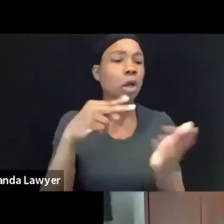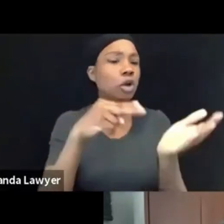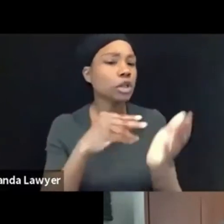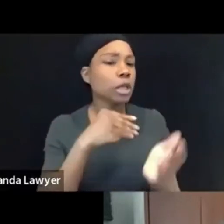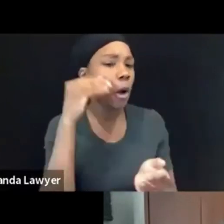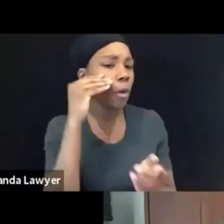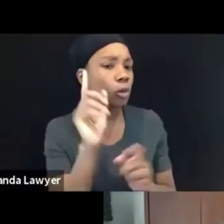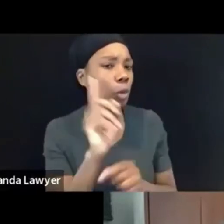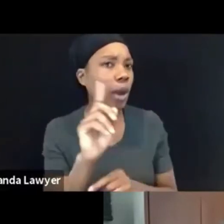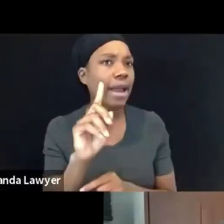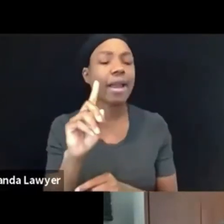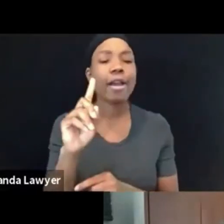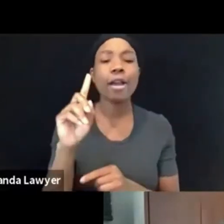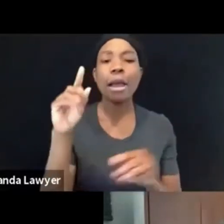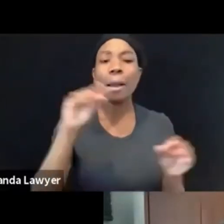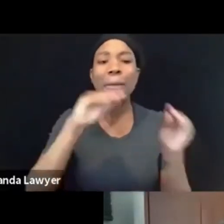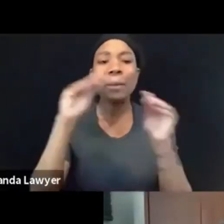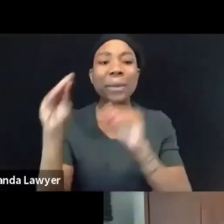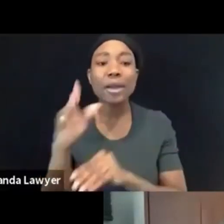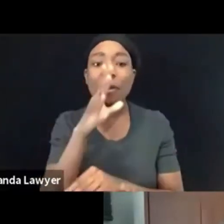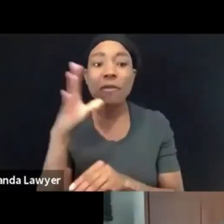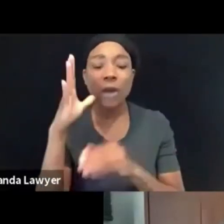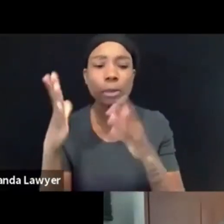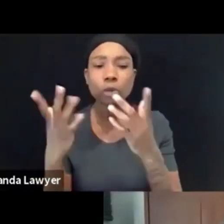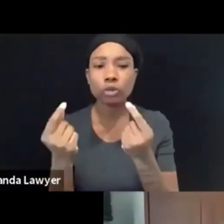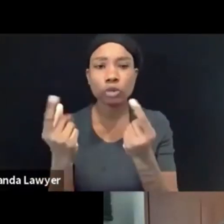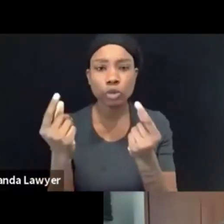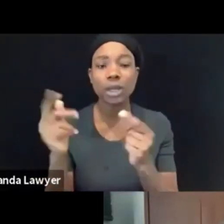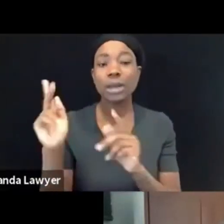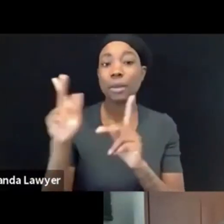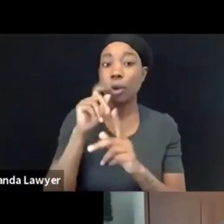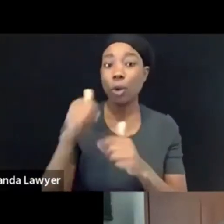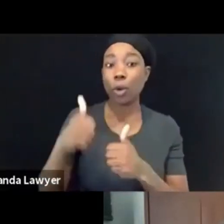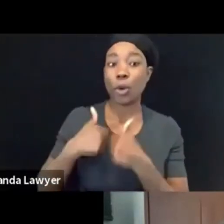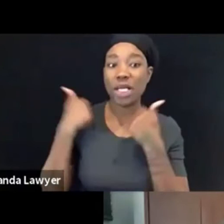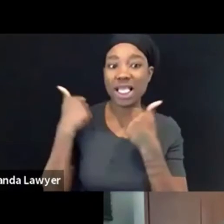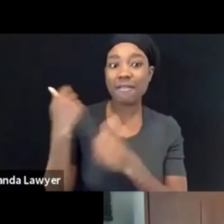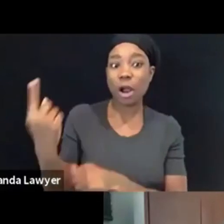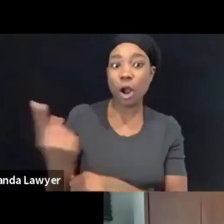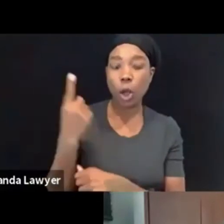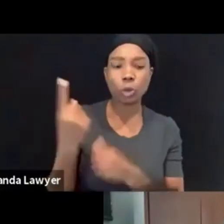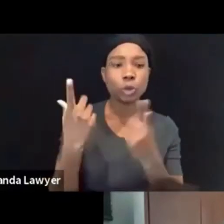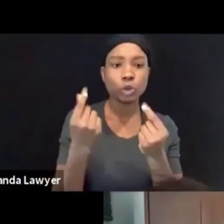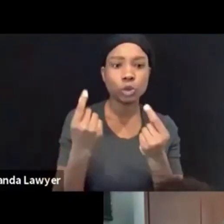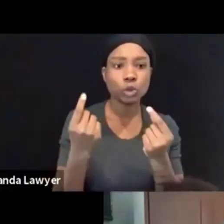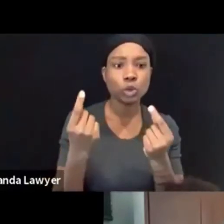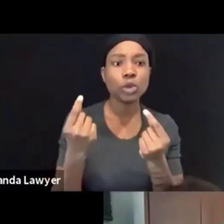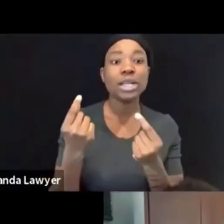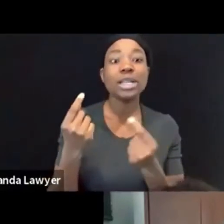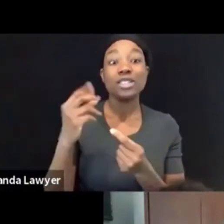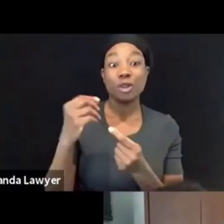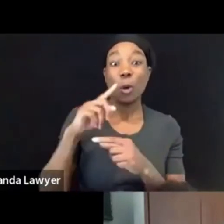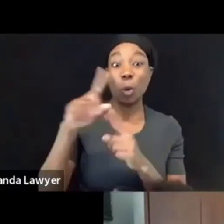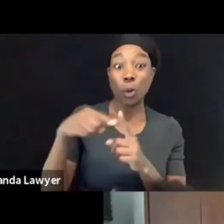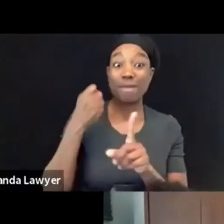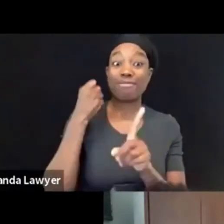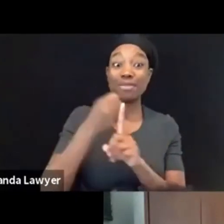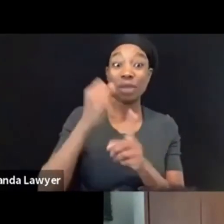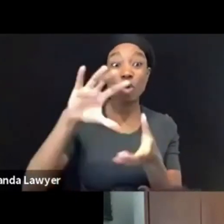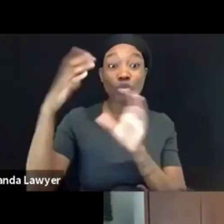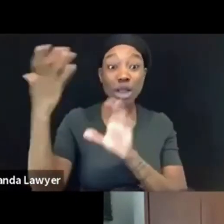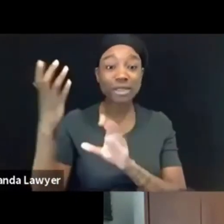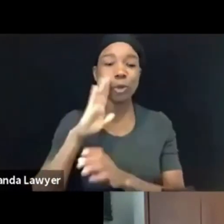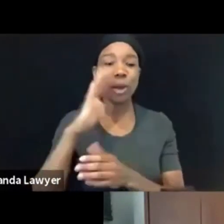groups? Migrant farmers? Where are the folks that are living in their homes by themselves? So in time of crisis, we would have someone to